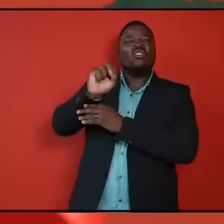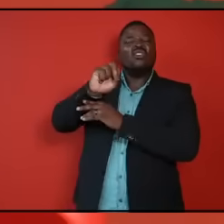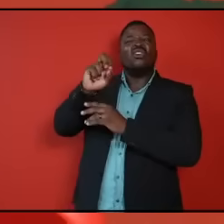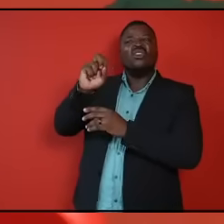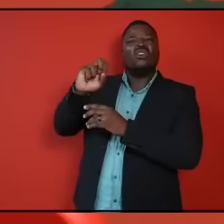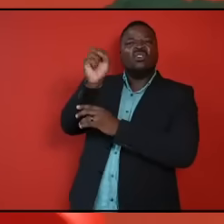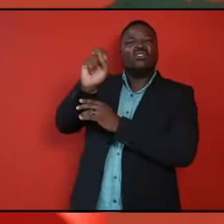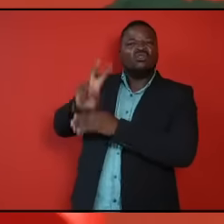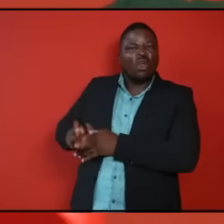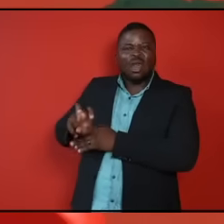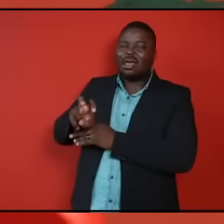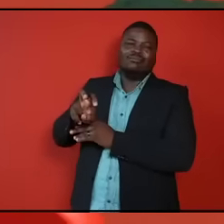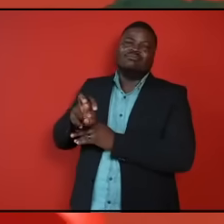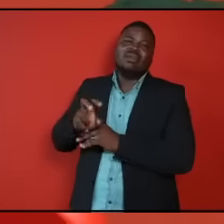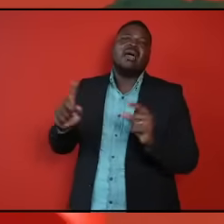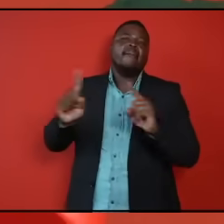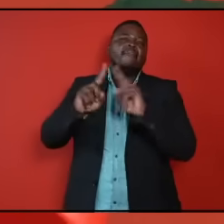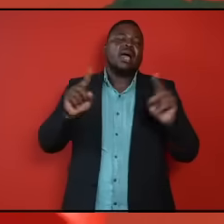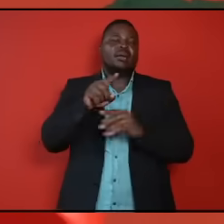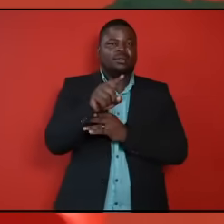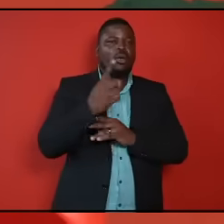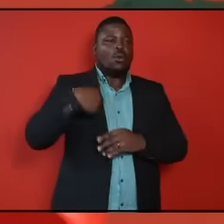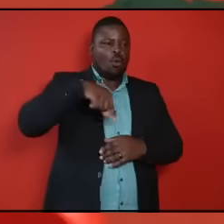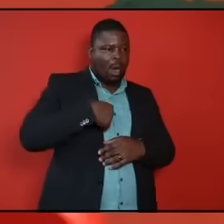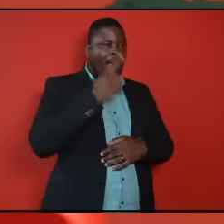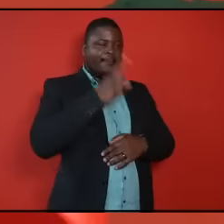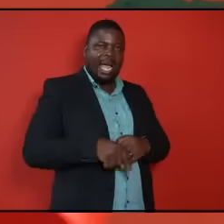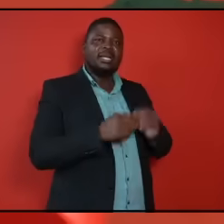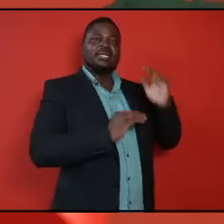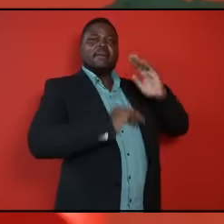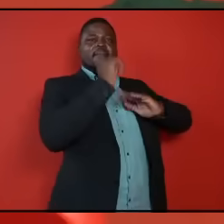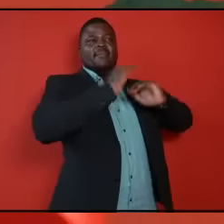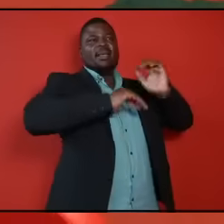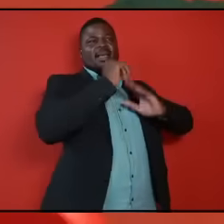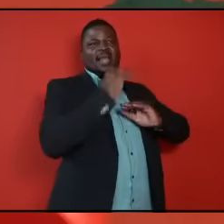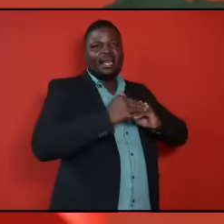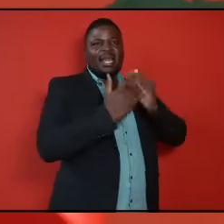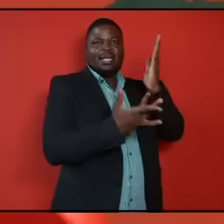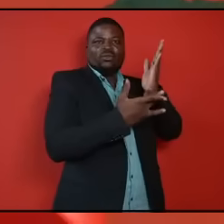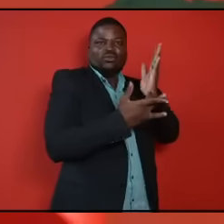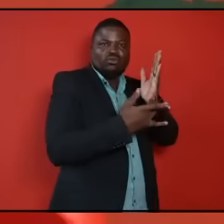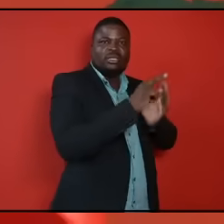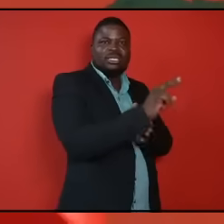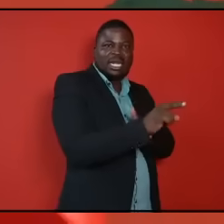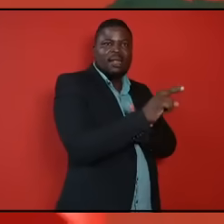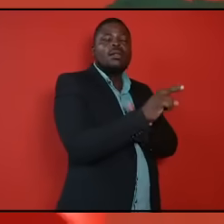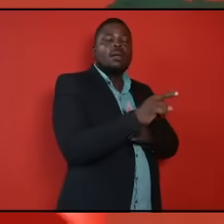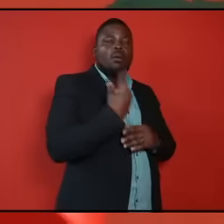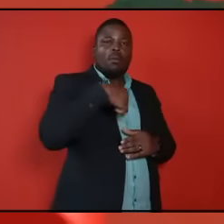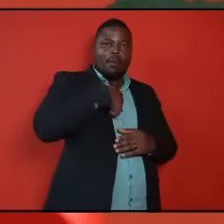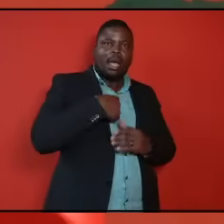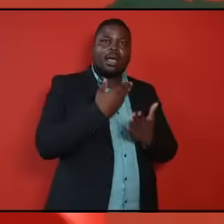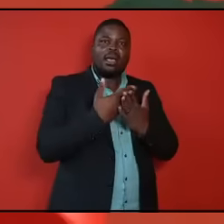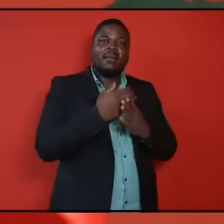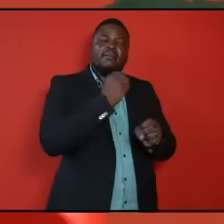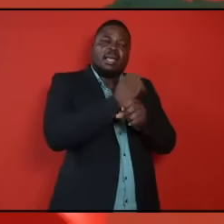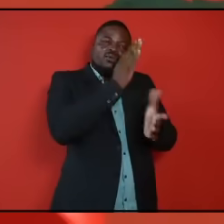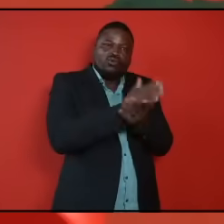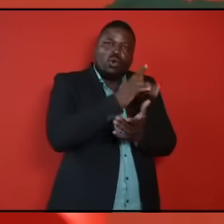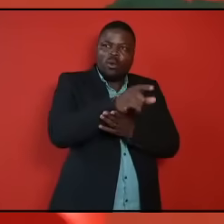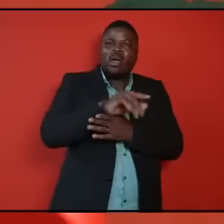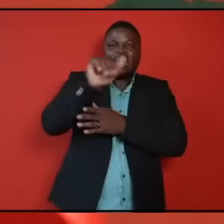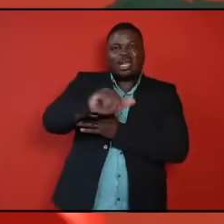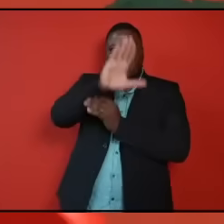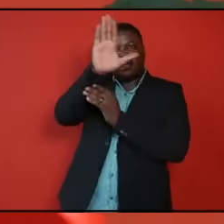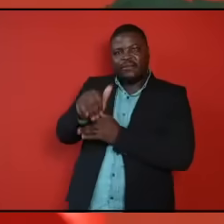soil, and build independent industrial, technological, and defense capacity across the continent.